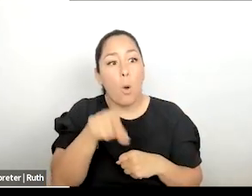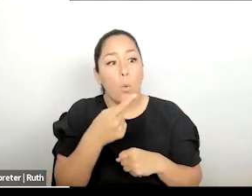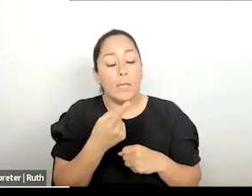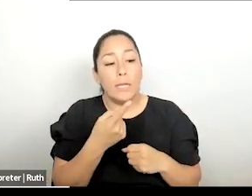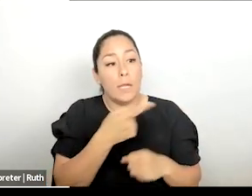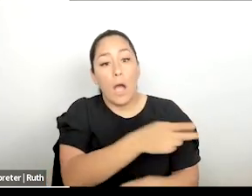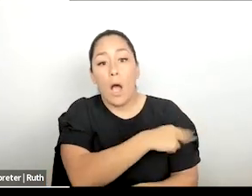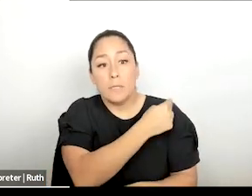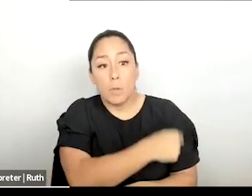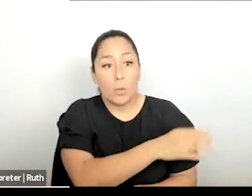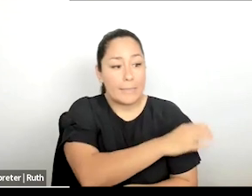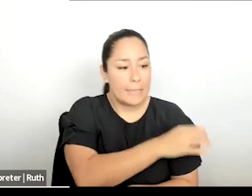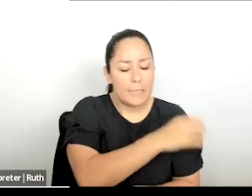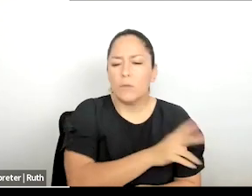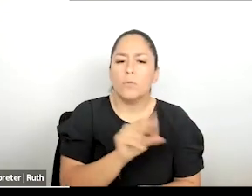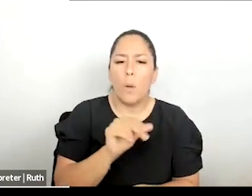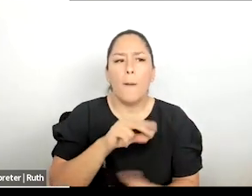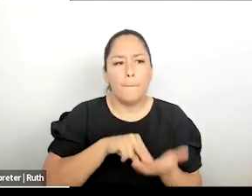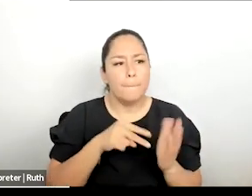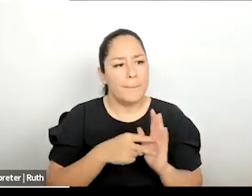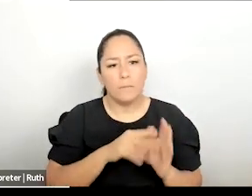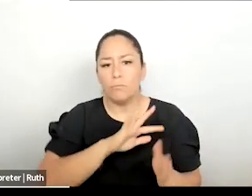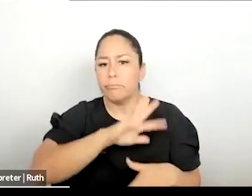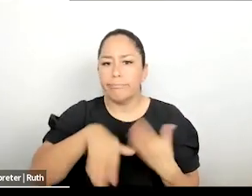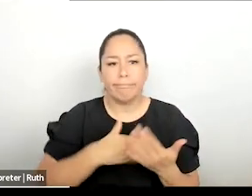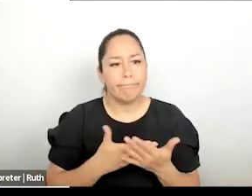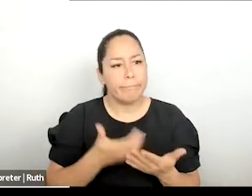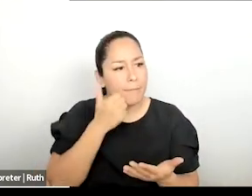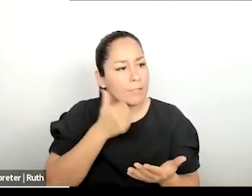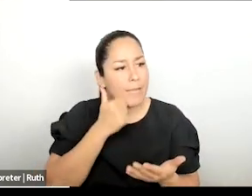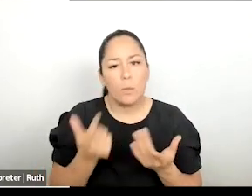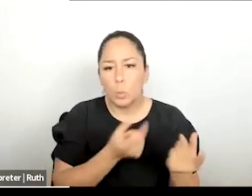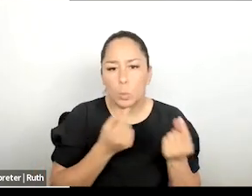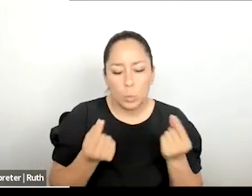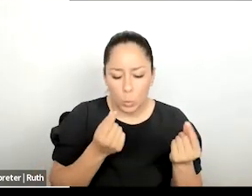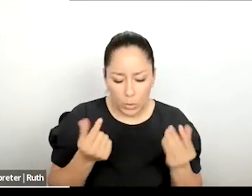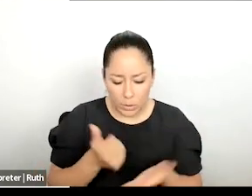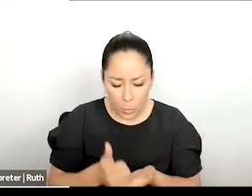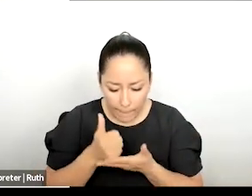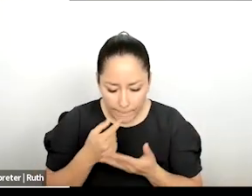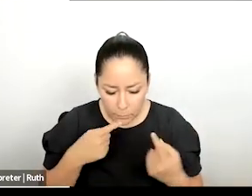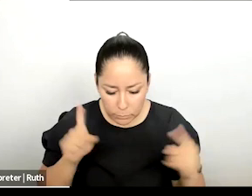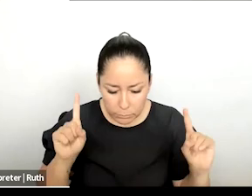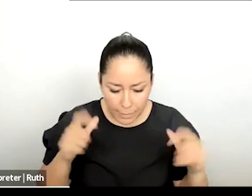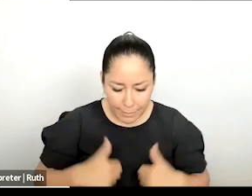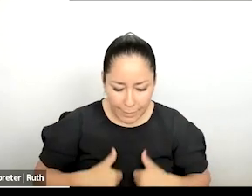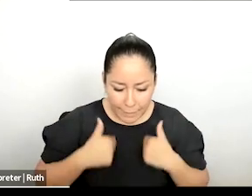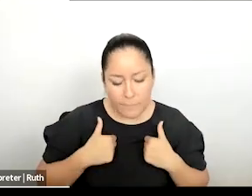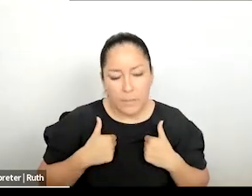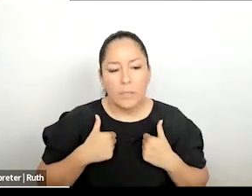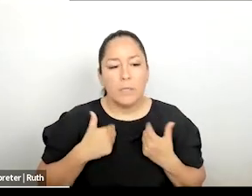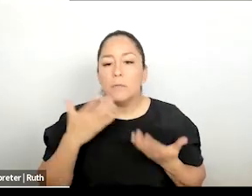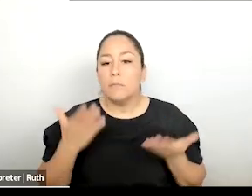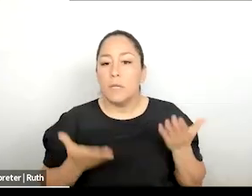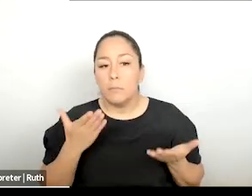also include things that include average day living, things that help you to succeed in life. So they can